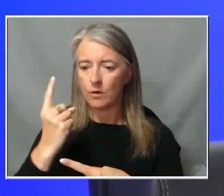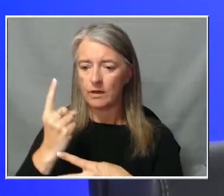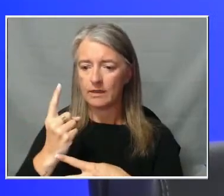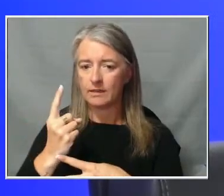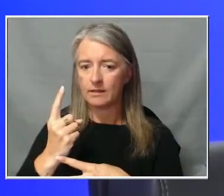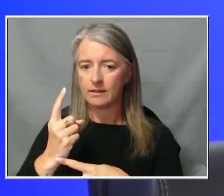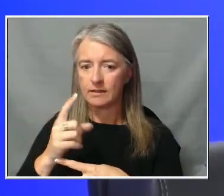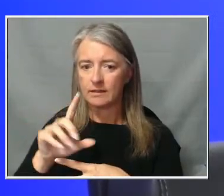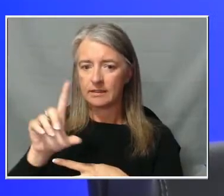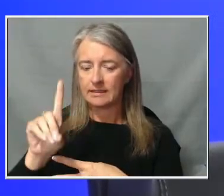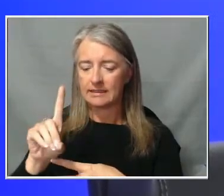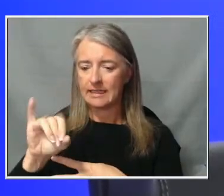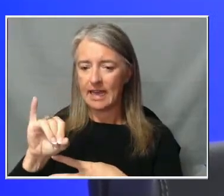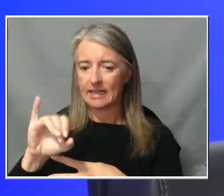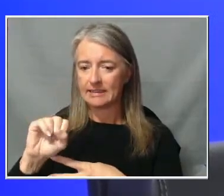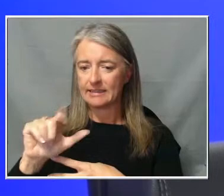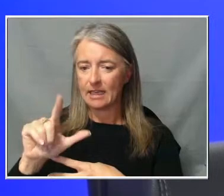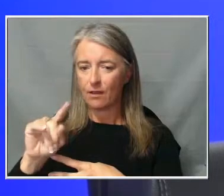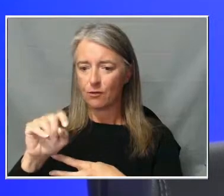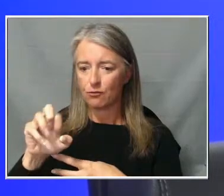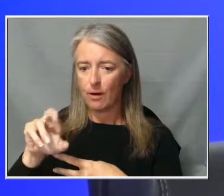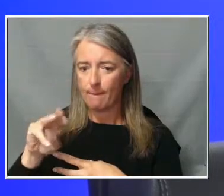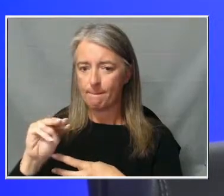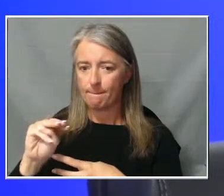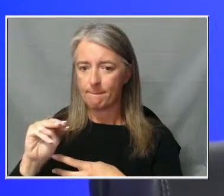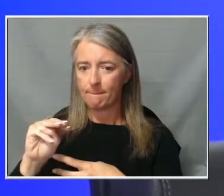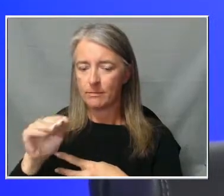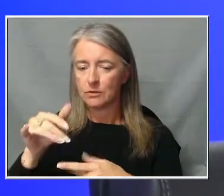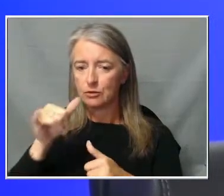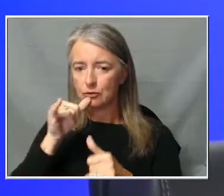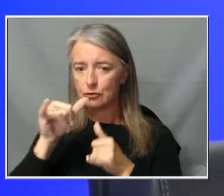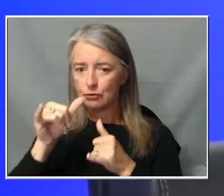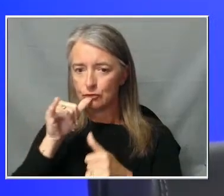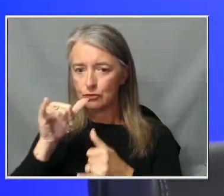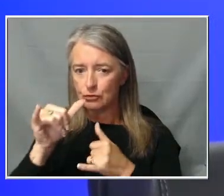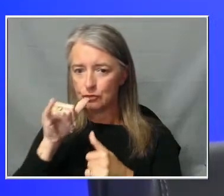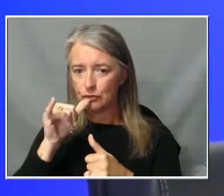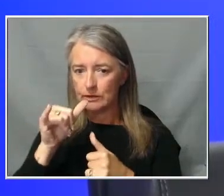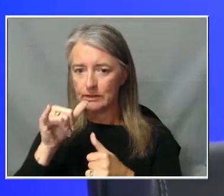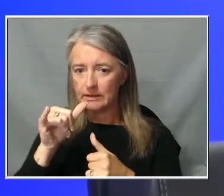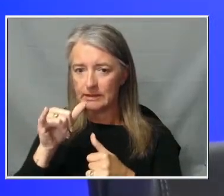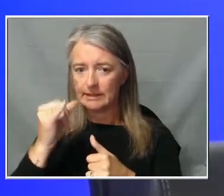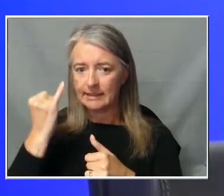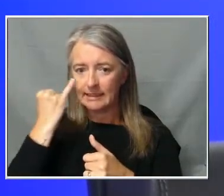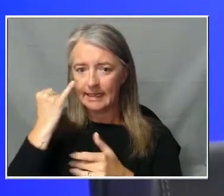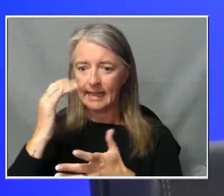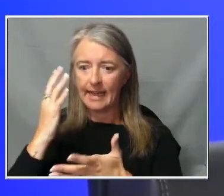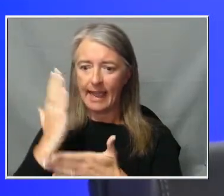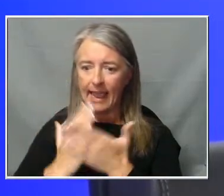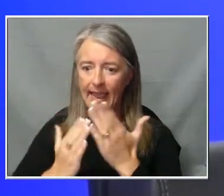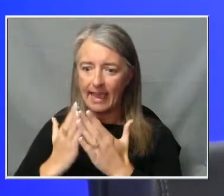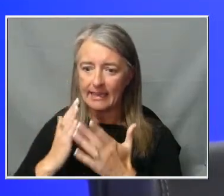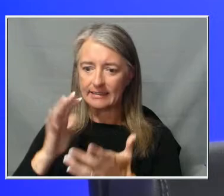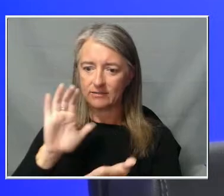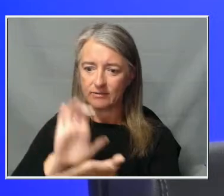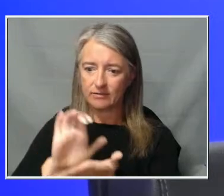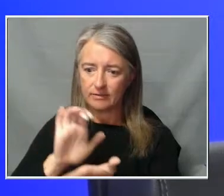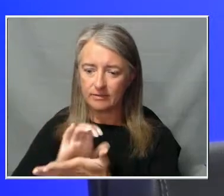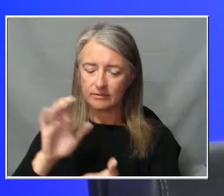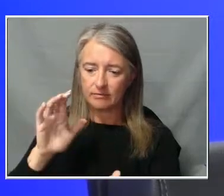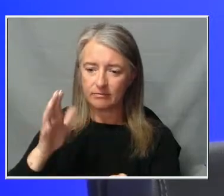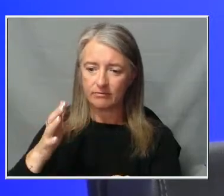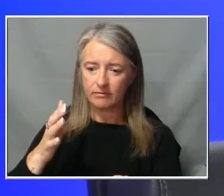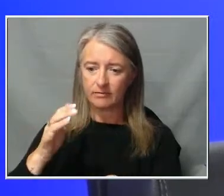disulfiram, and that was the one when you drink on top of it, even use a hand sanitizer with it, you could become very sick. So we've